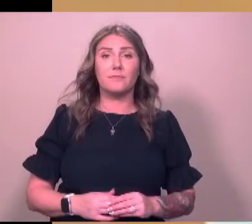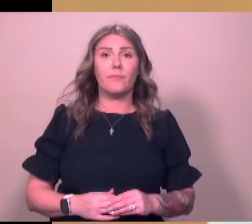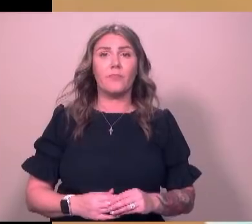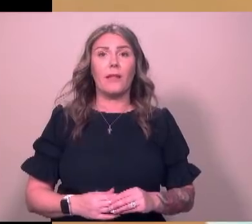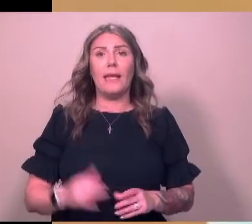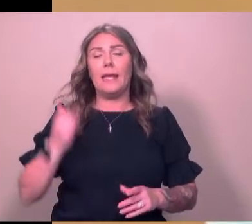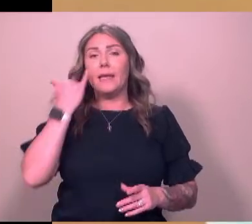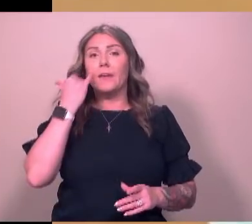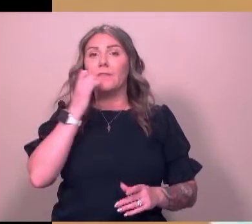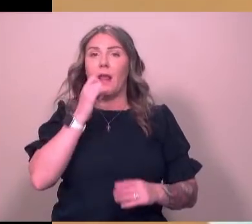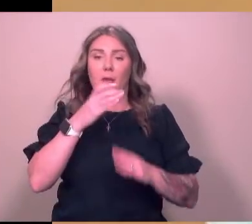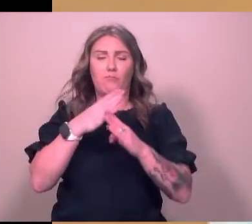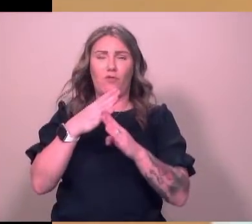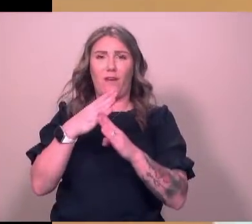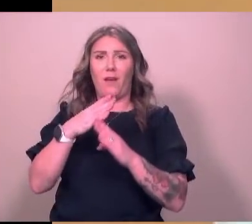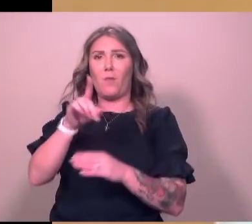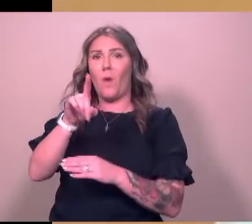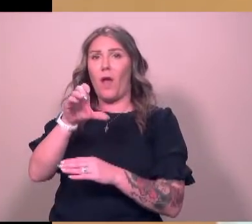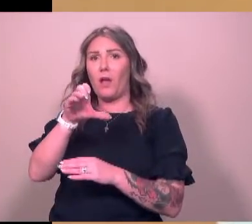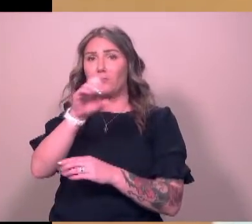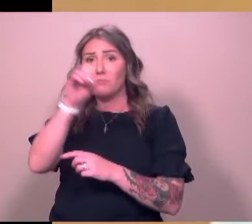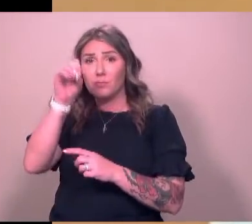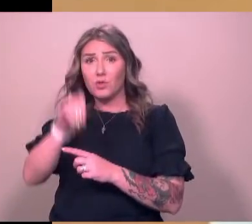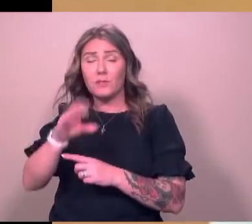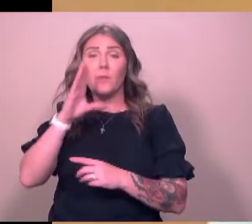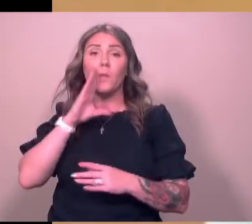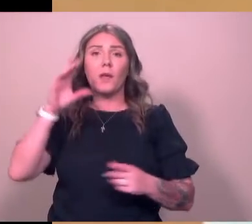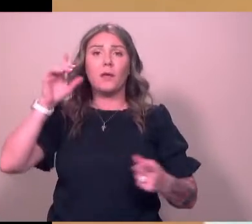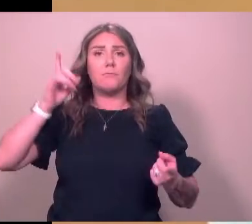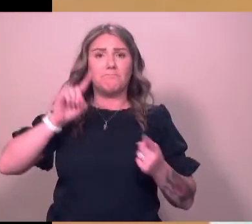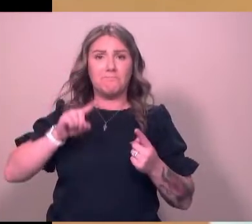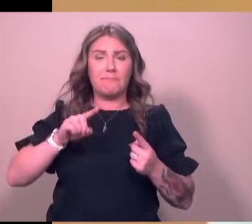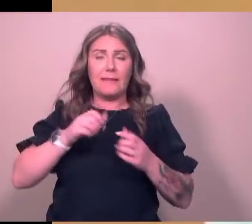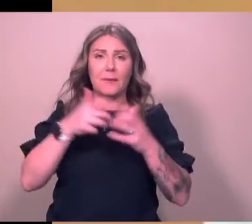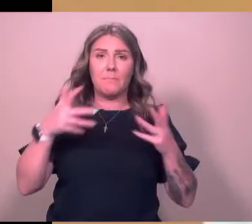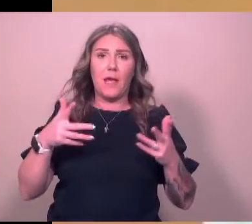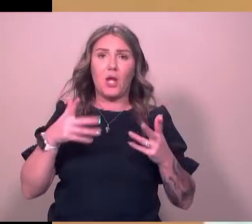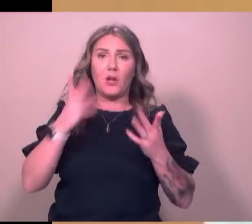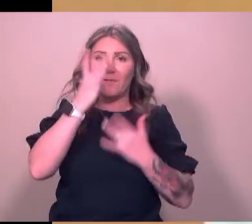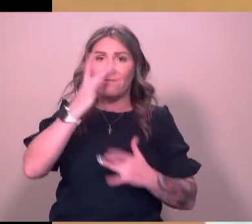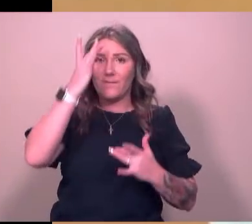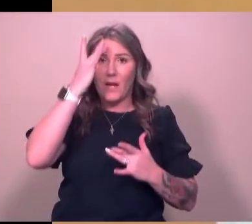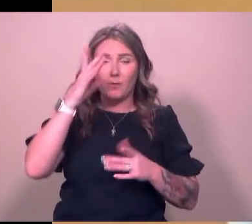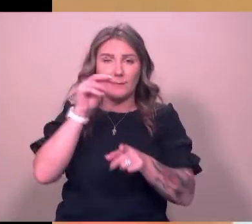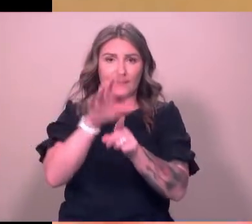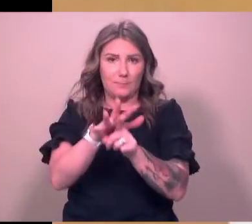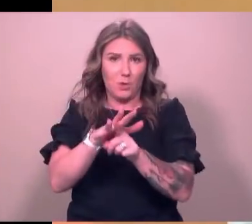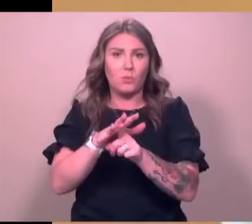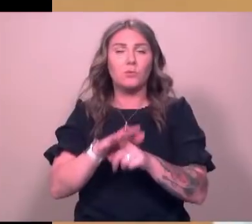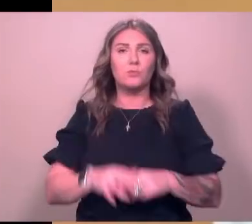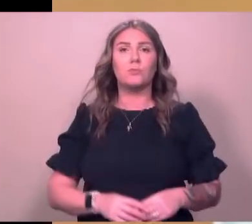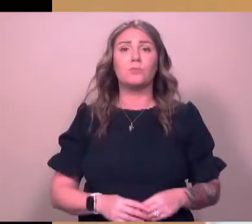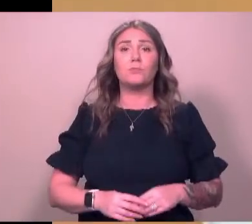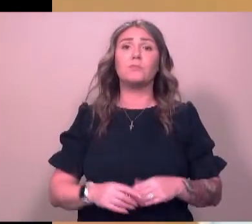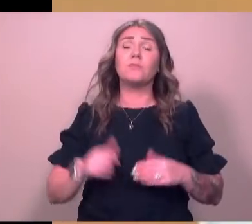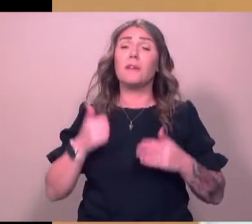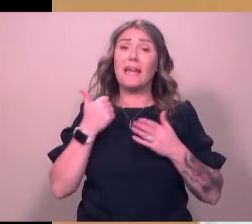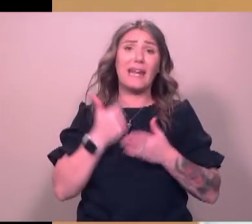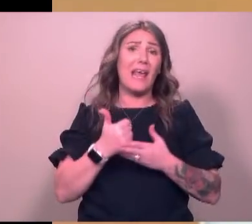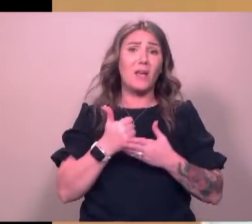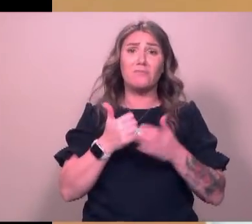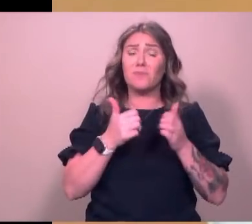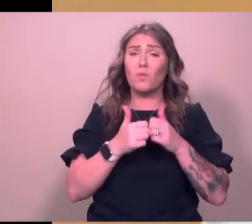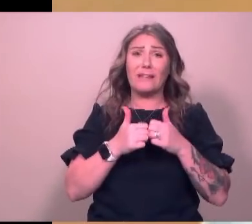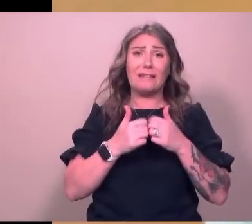prevent 100%, they will decrease the amount of virus that you're exposed to. And this helps with this severity